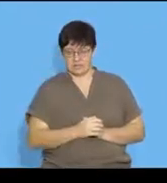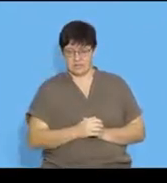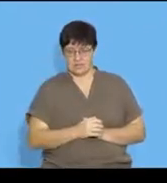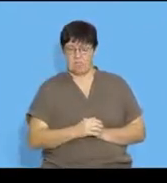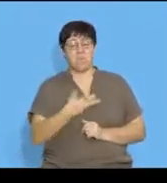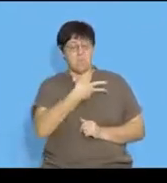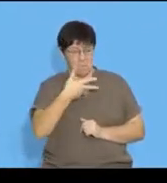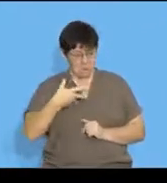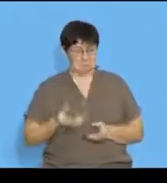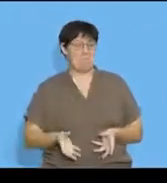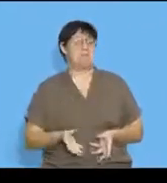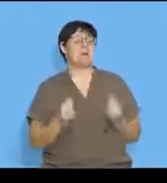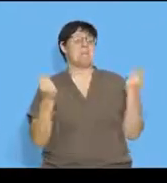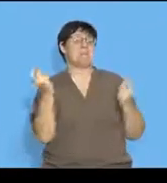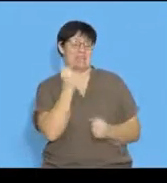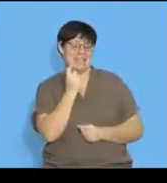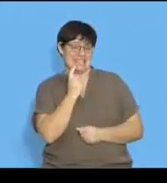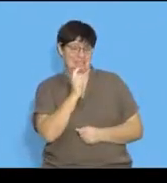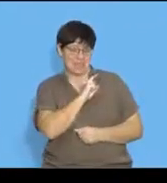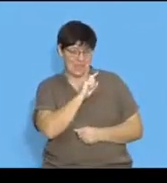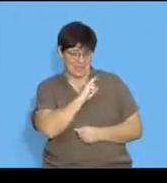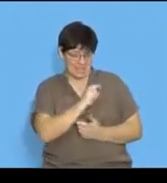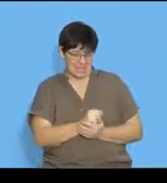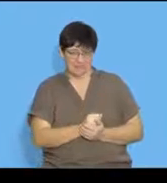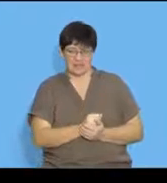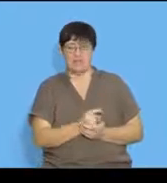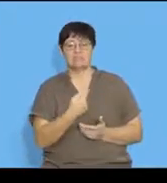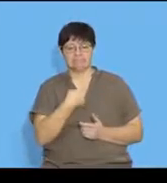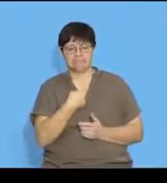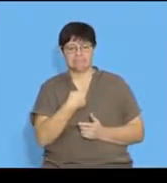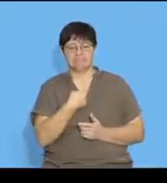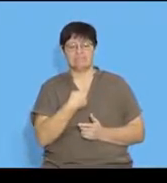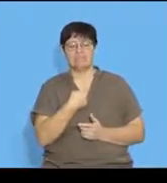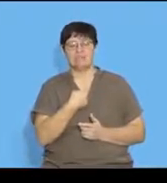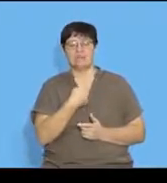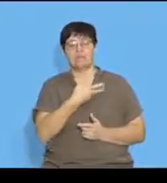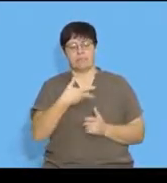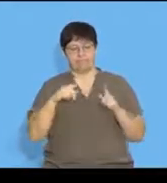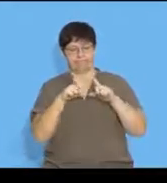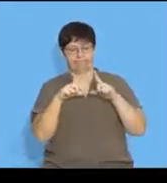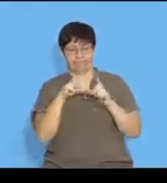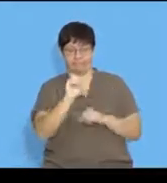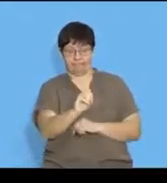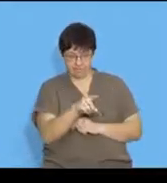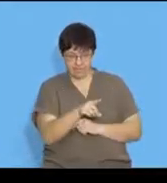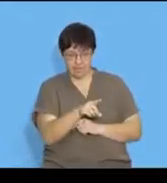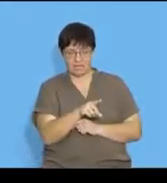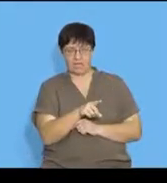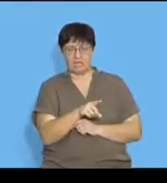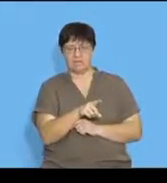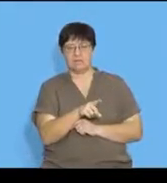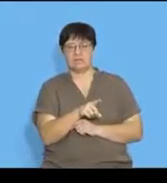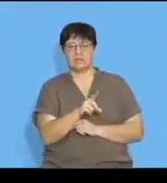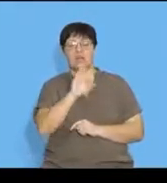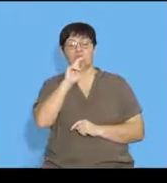women, because what happens is that in the female vagina, we need to make sure the